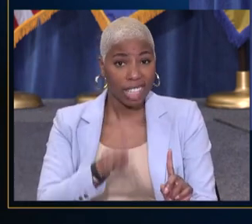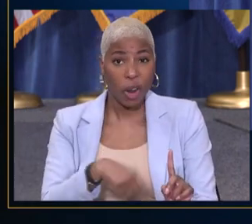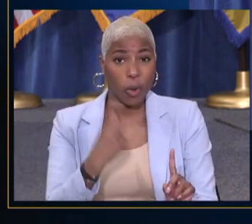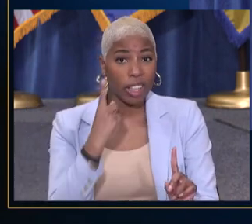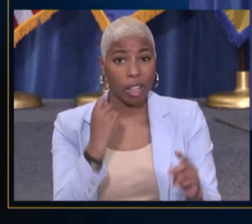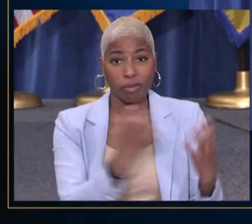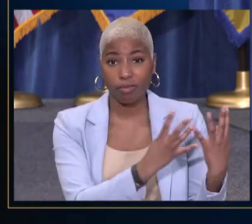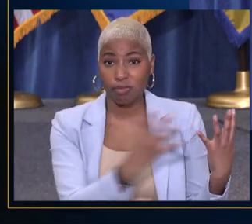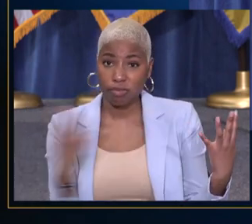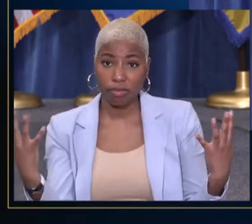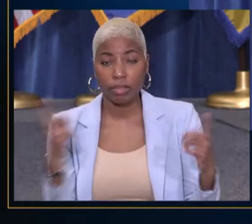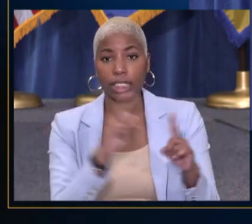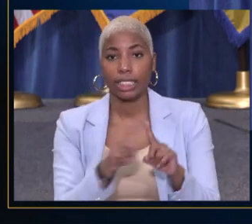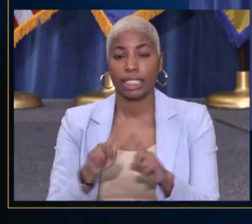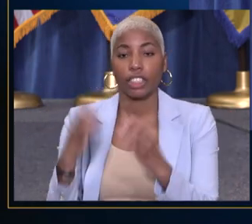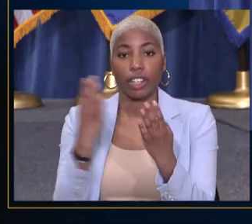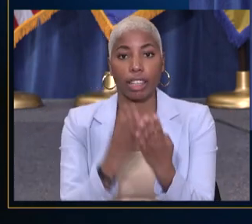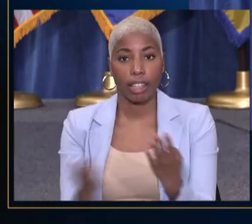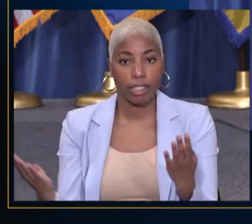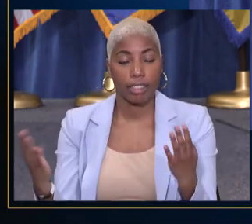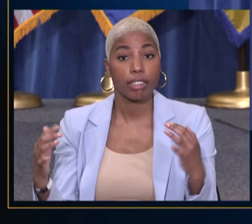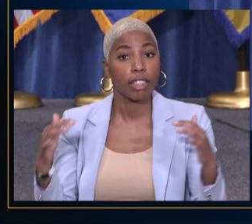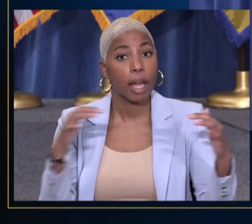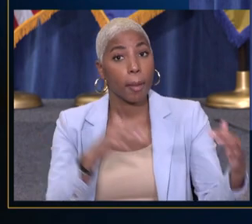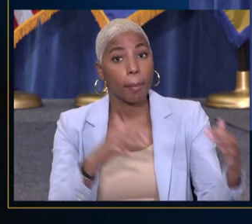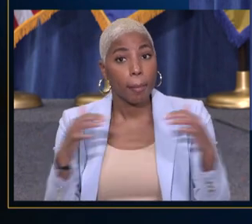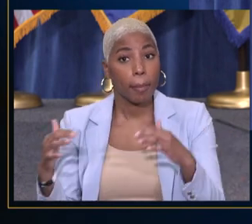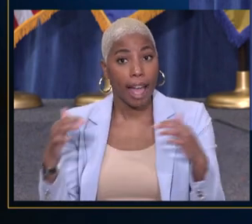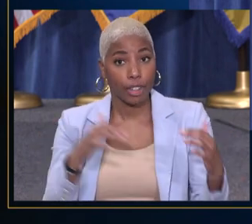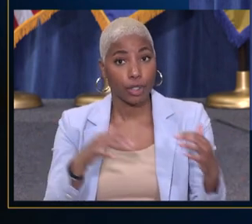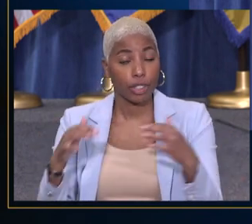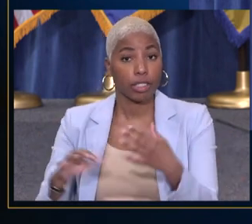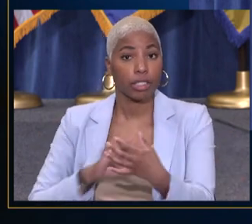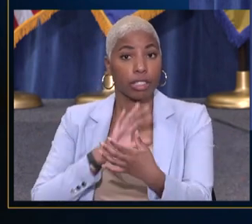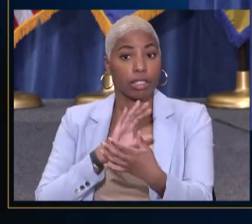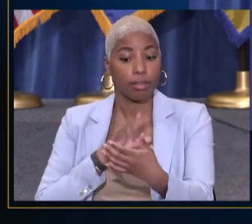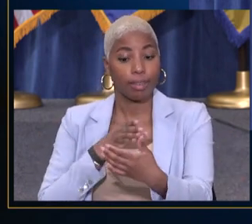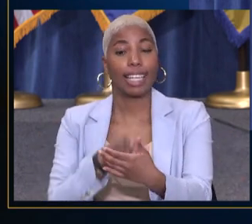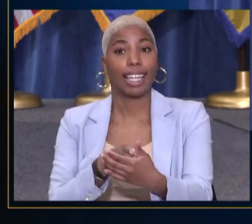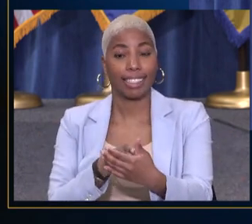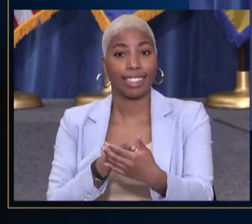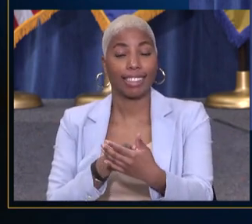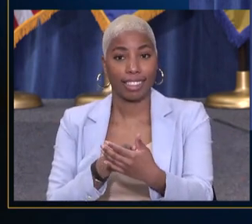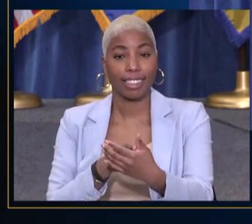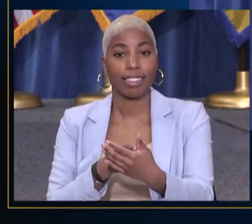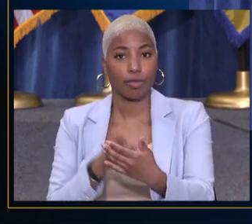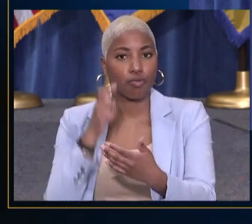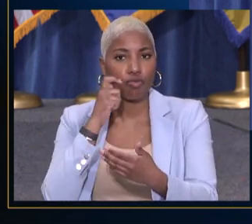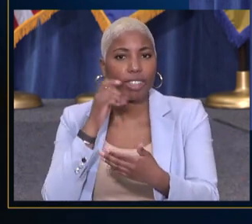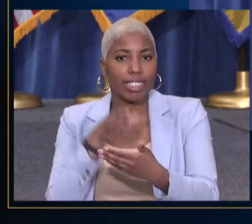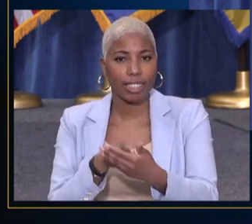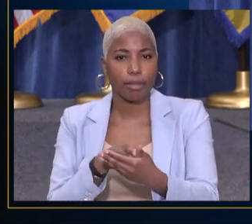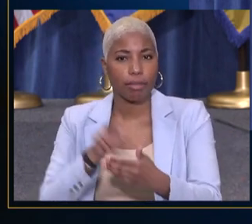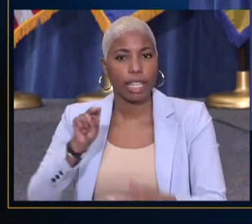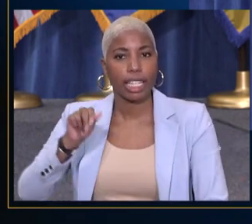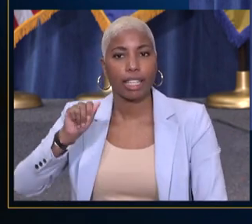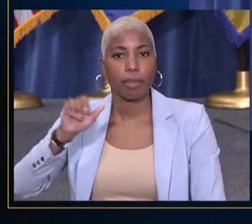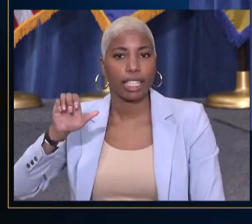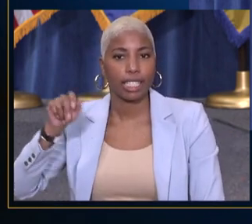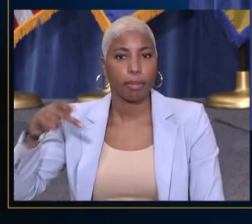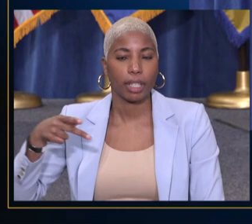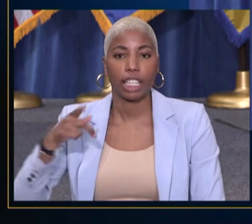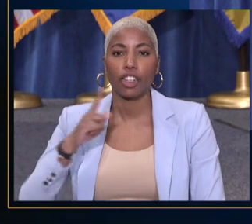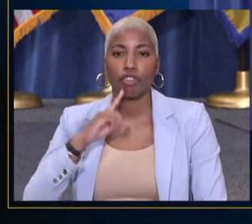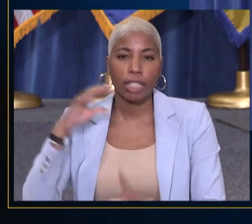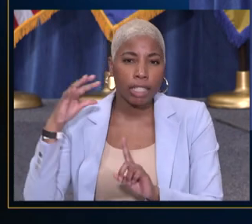things, a number of battles against institutional racism that the NAACP was going to redouble